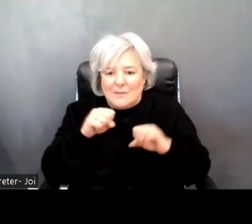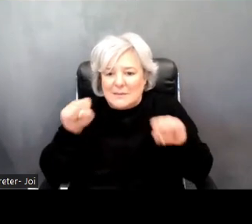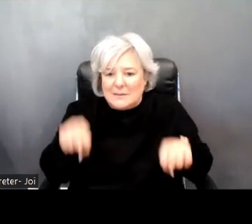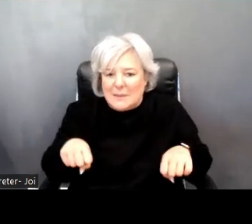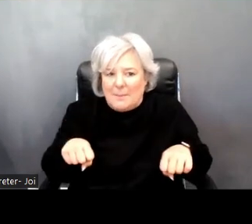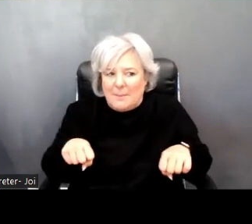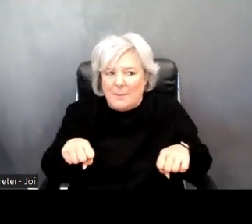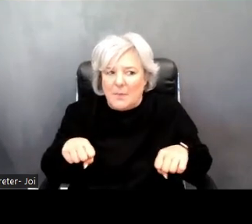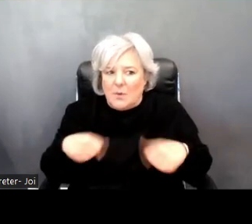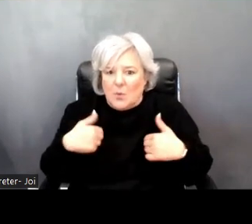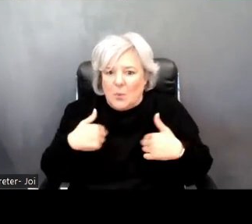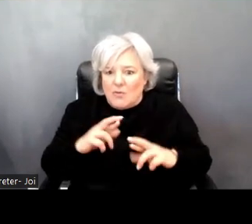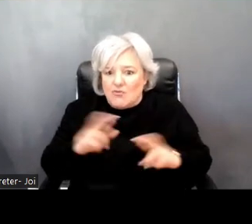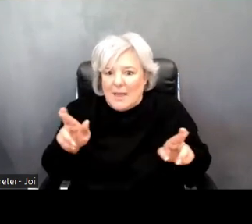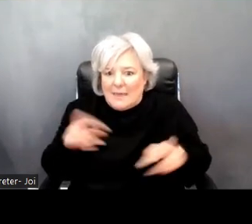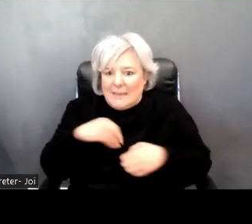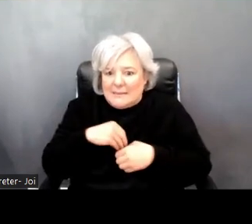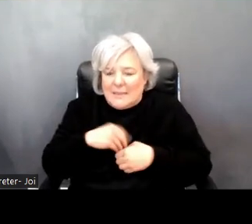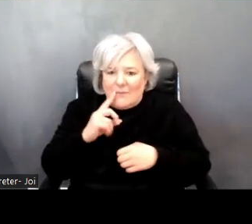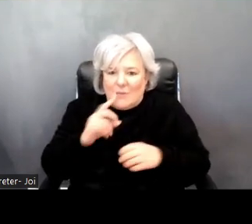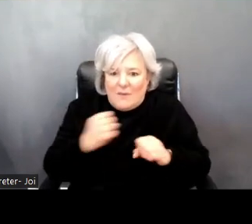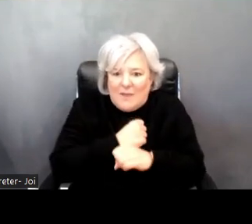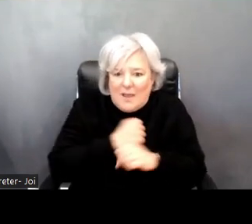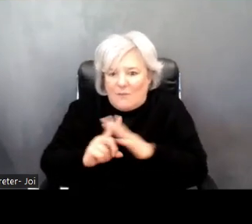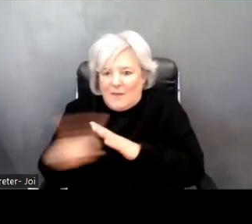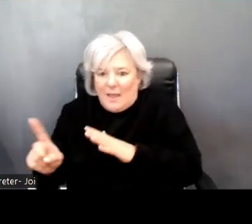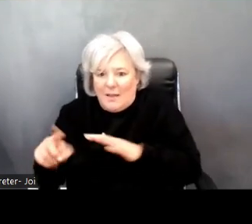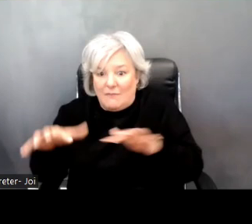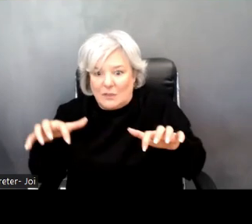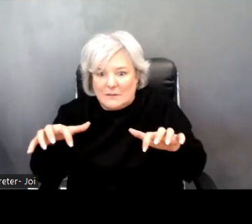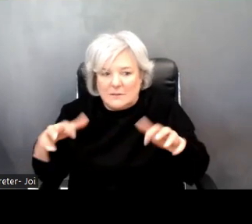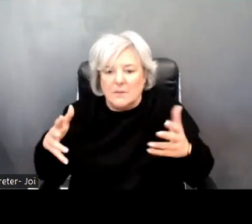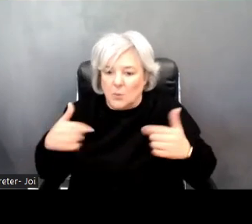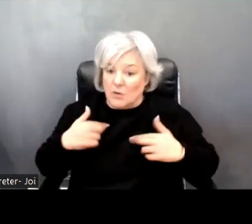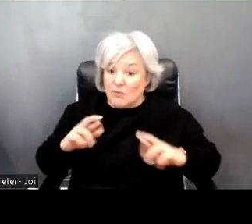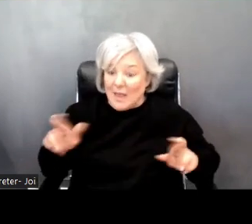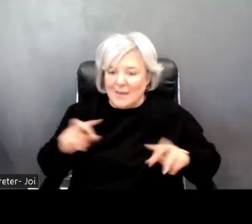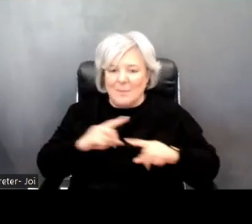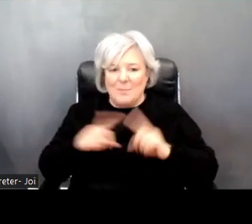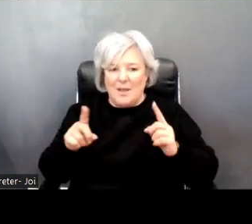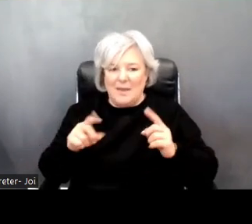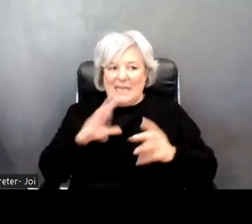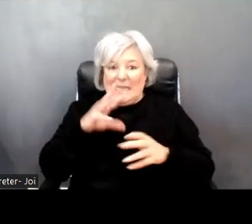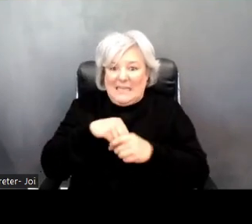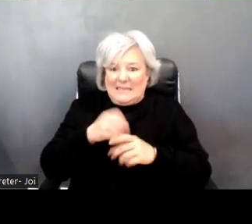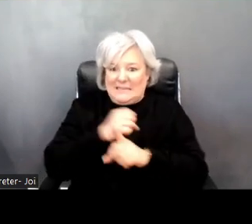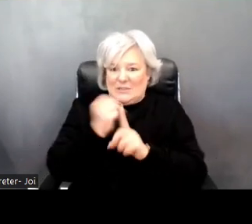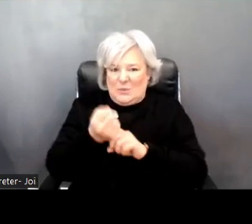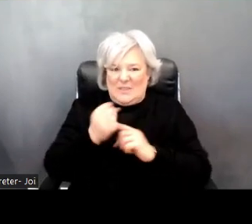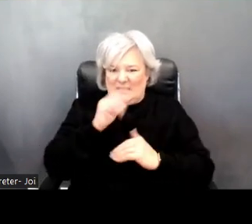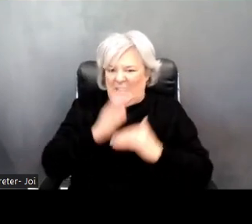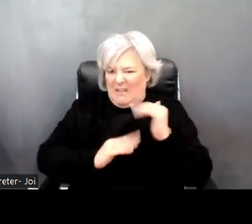for fight, flight, or freeze. They're not so open to feeling comfortable in new situations or attaching to